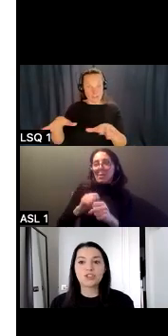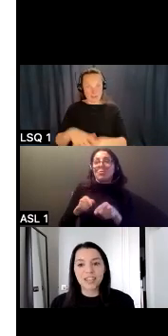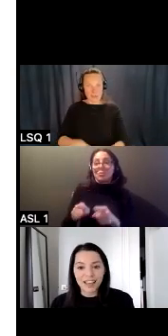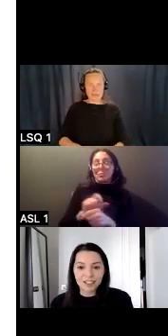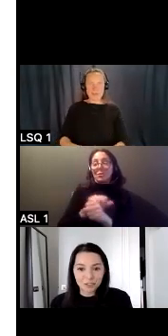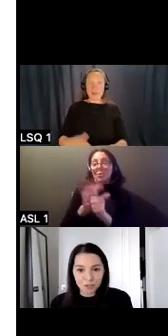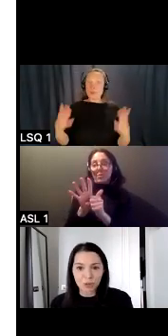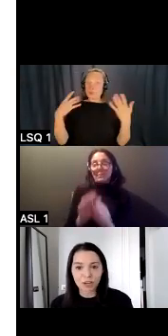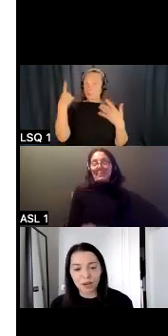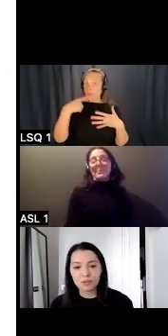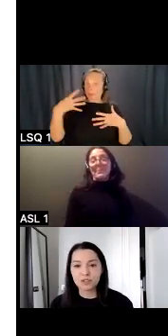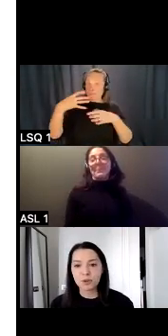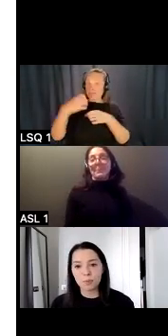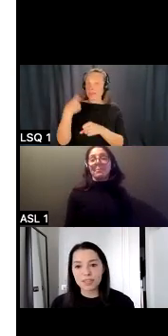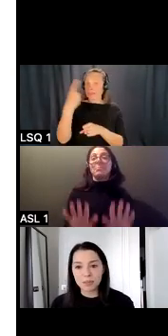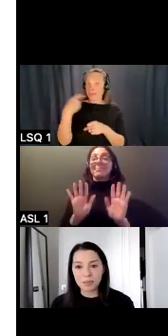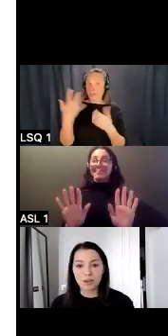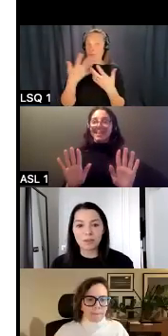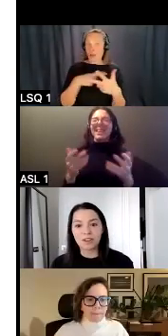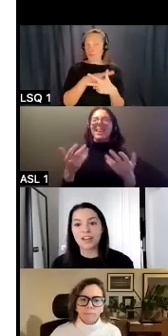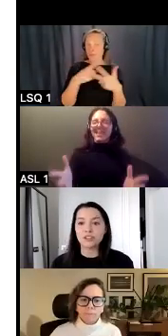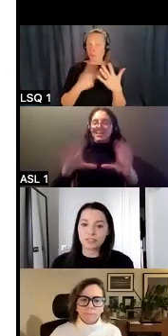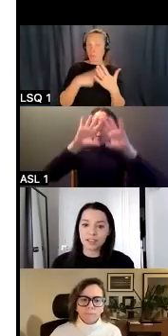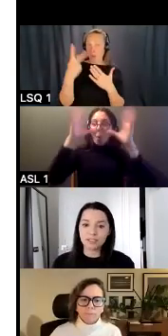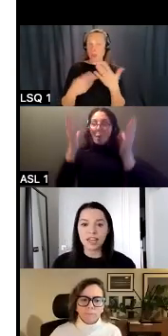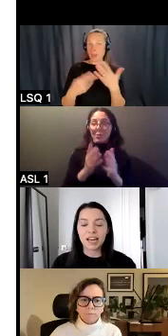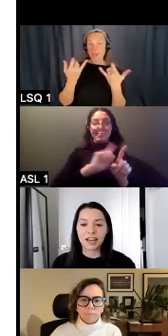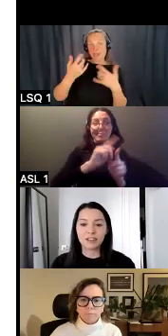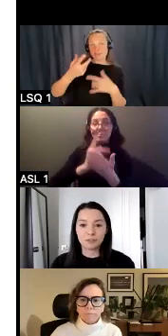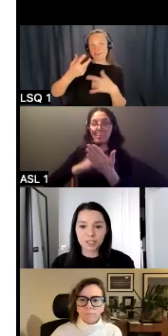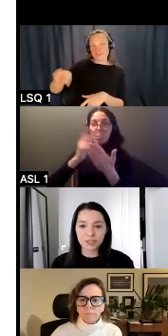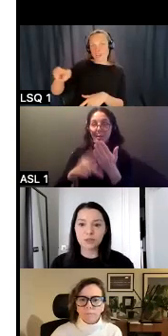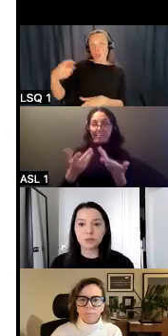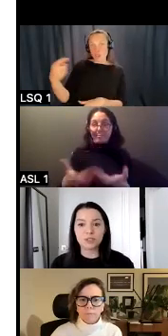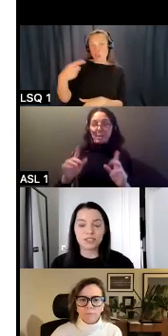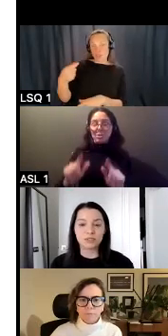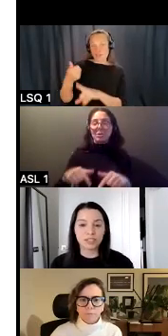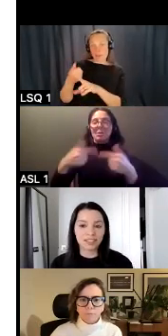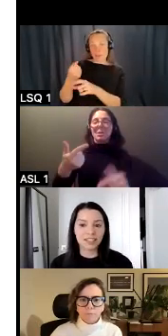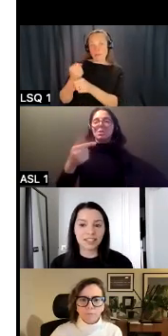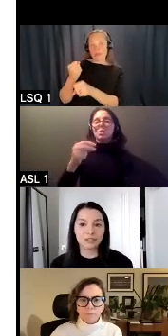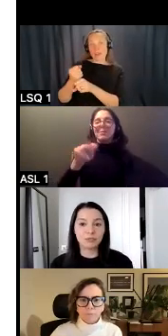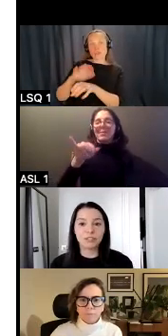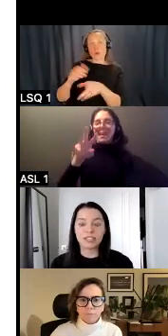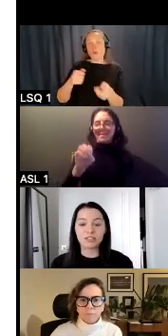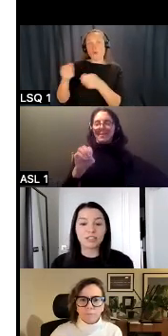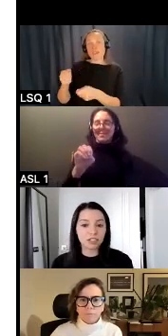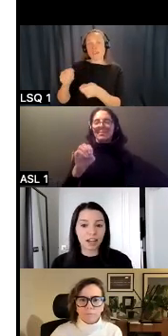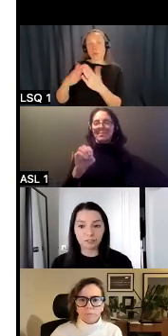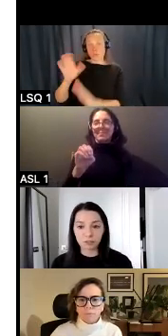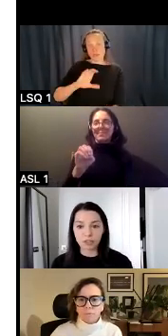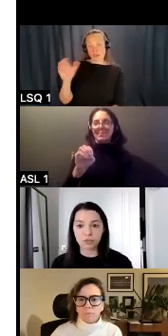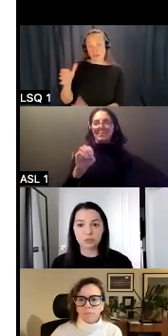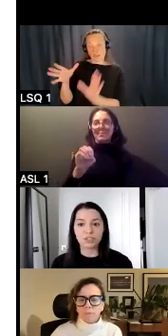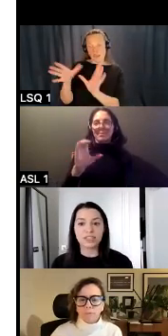Now that you've had an overview of these programs, I will give the mic to Geneviève from Fondation Nationale du